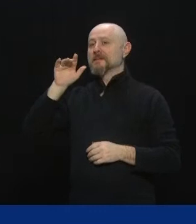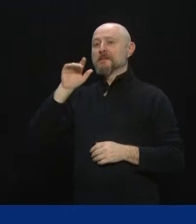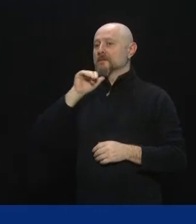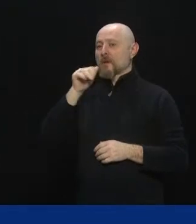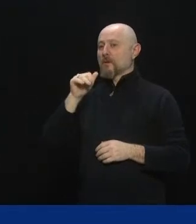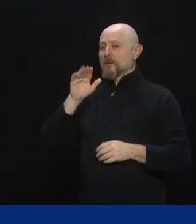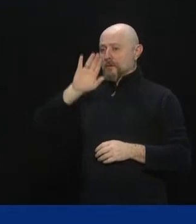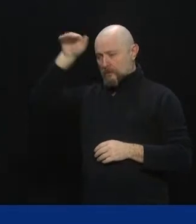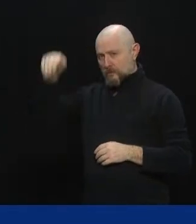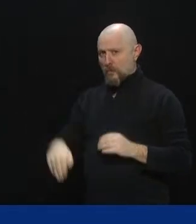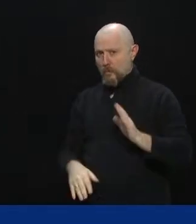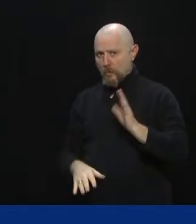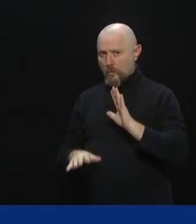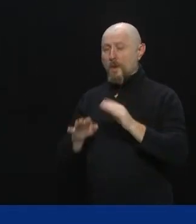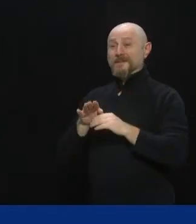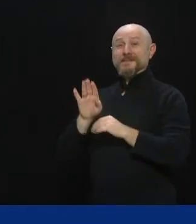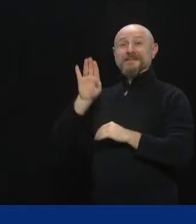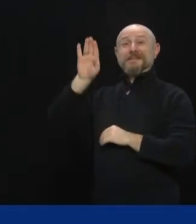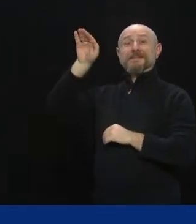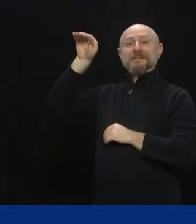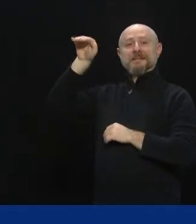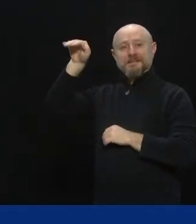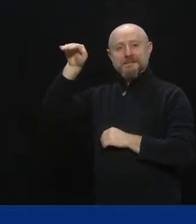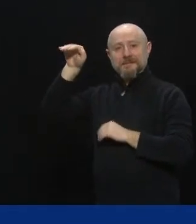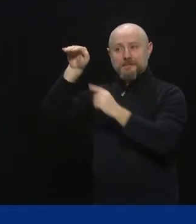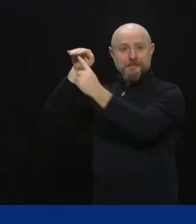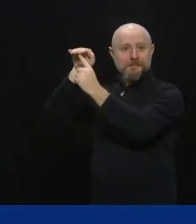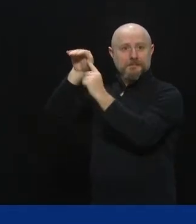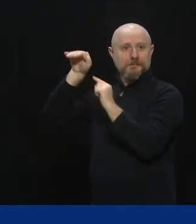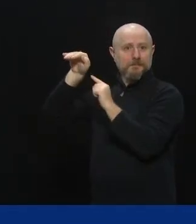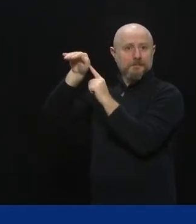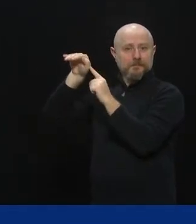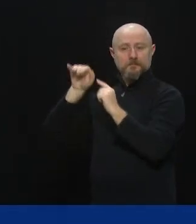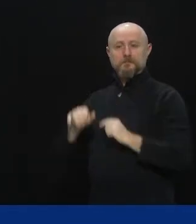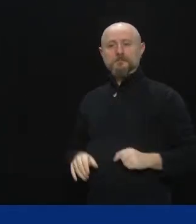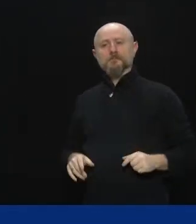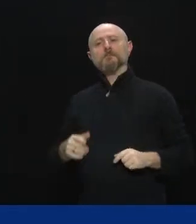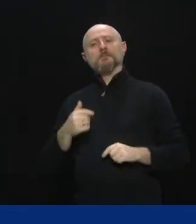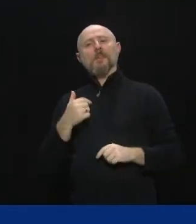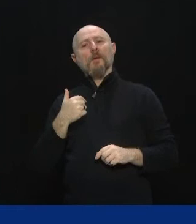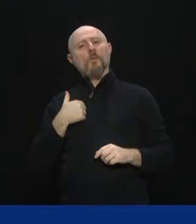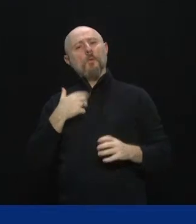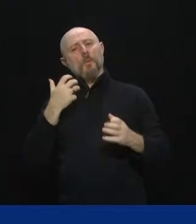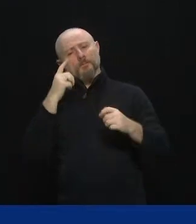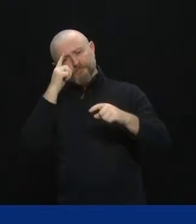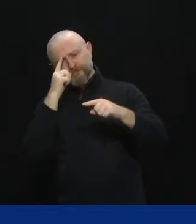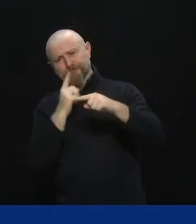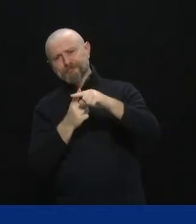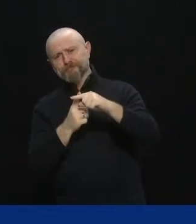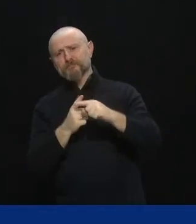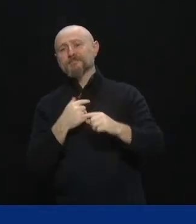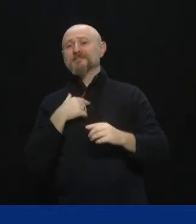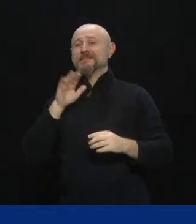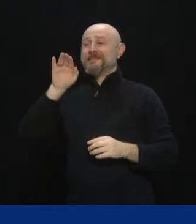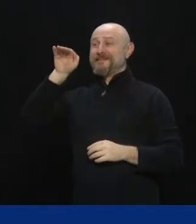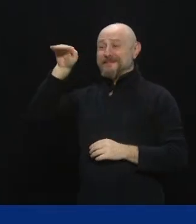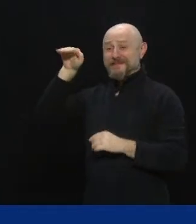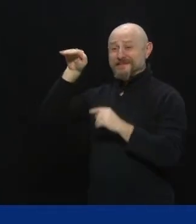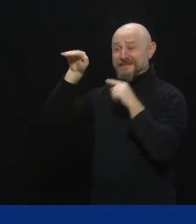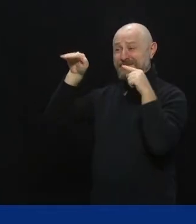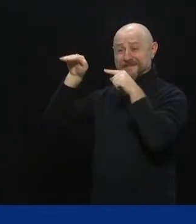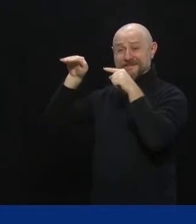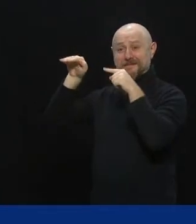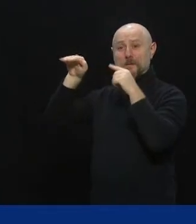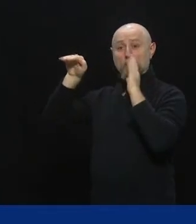was before. I want to be cautiously optimistic about what that means. but we're not going to make